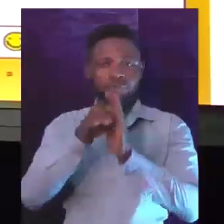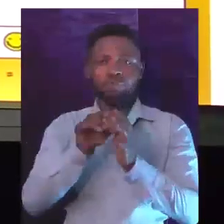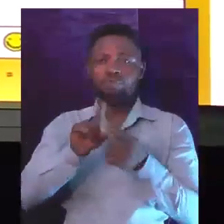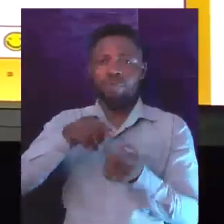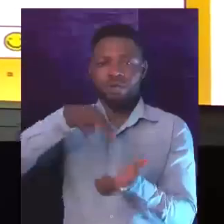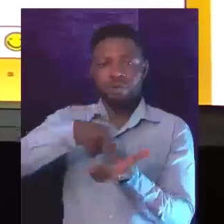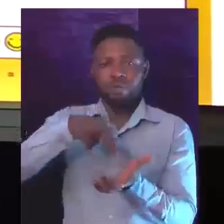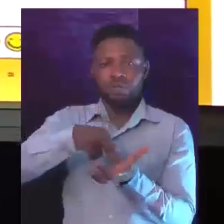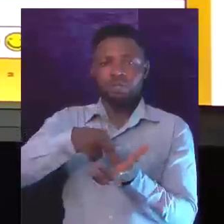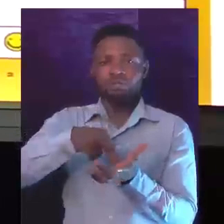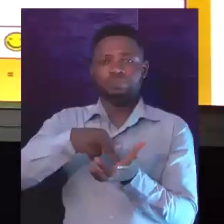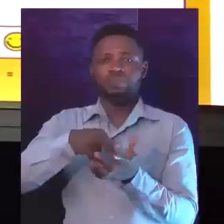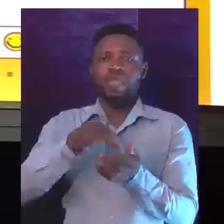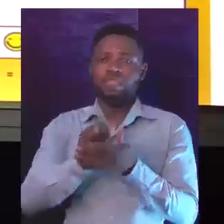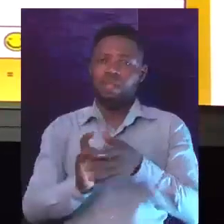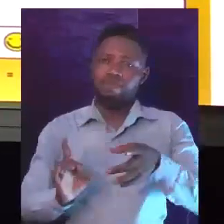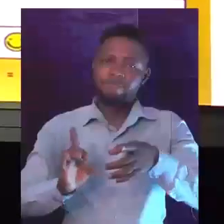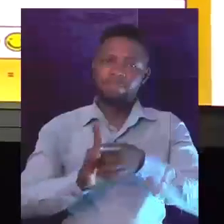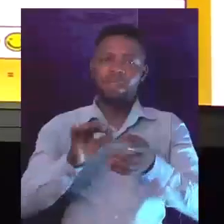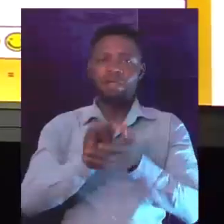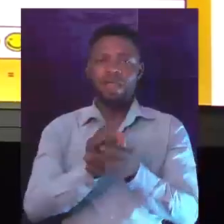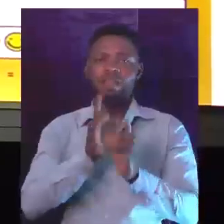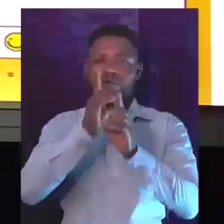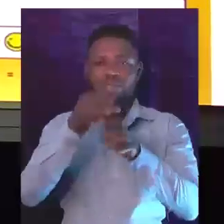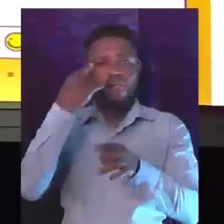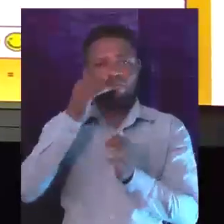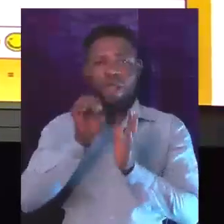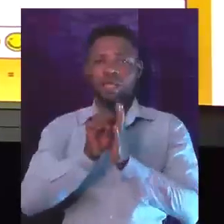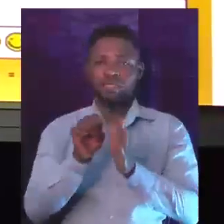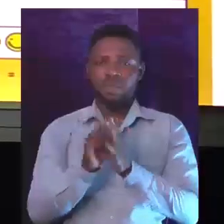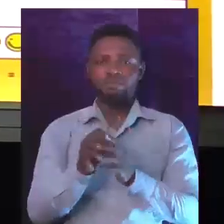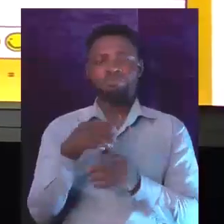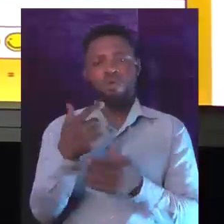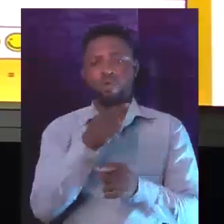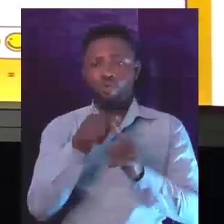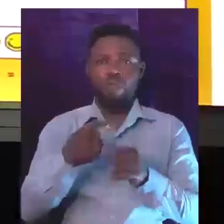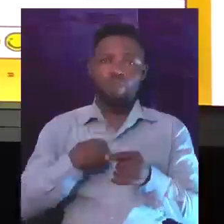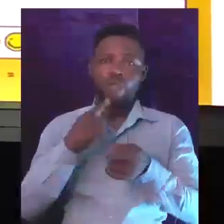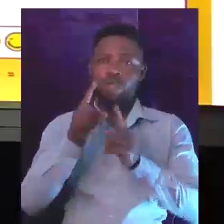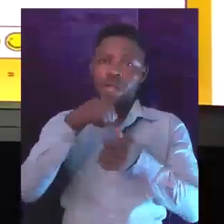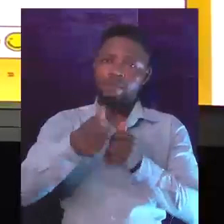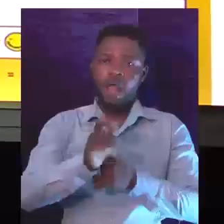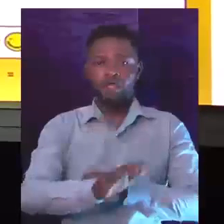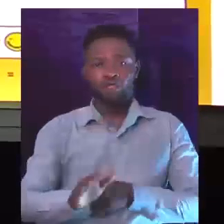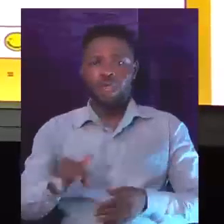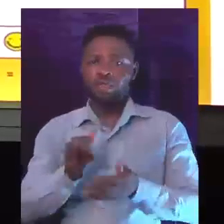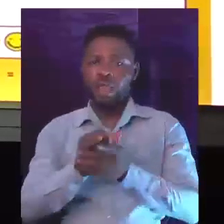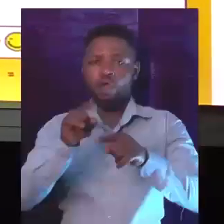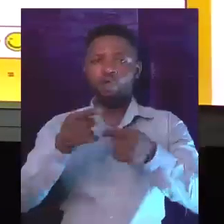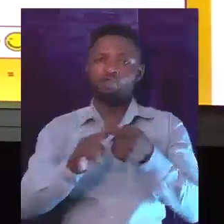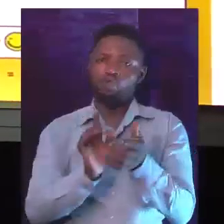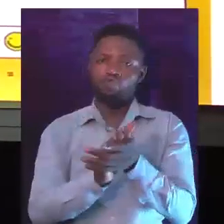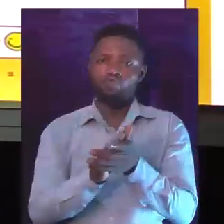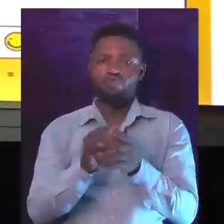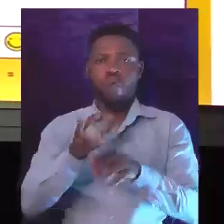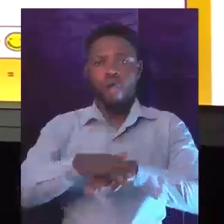representing data using pictures that matches that data. So for example, the other time when we're talking about children who take